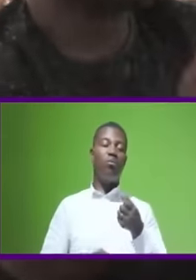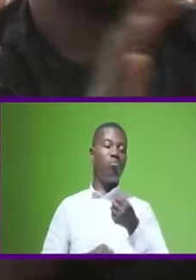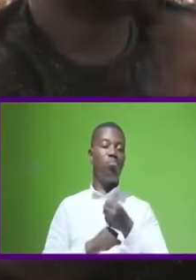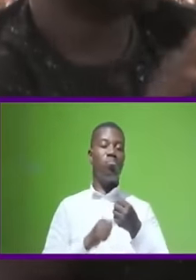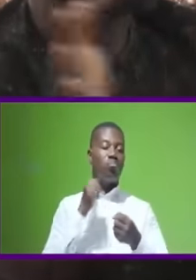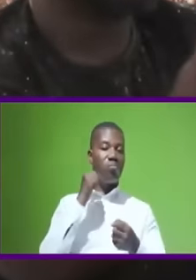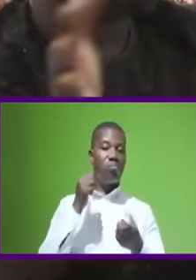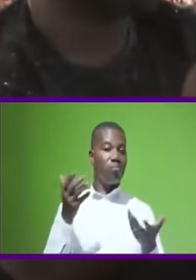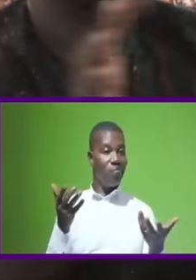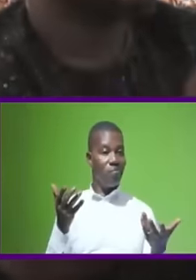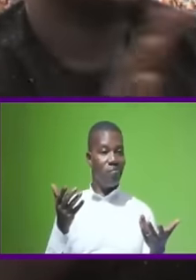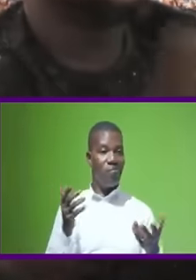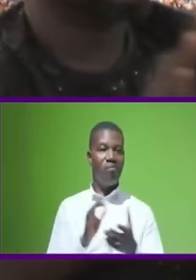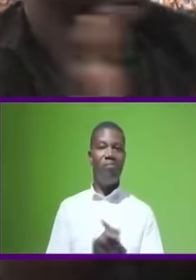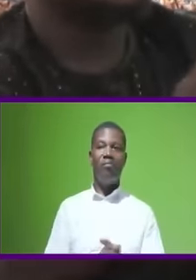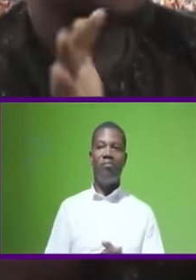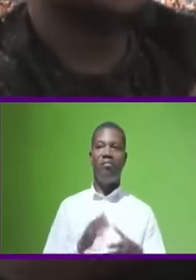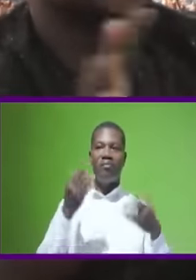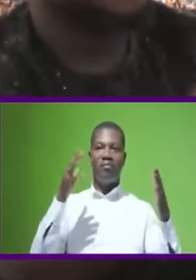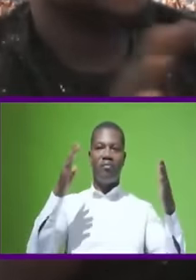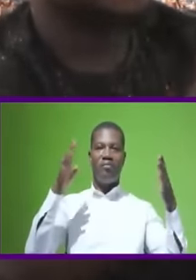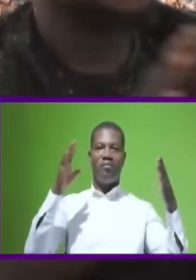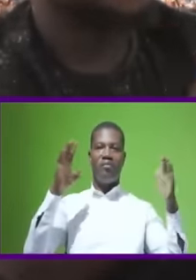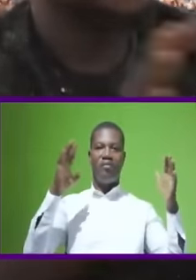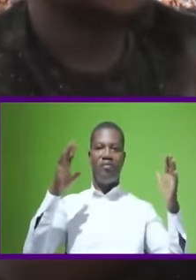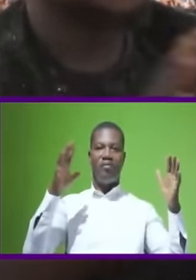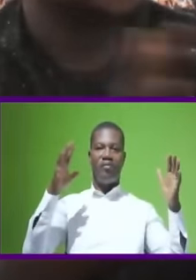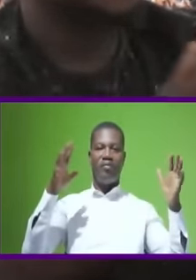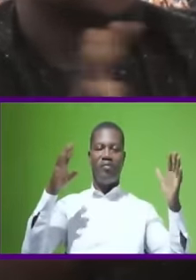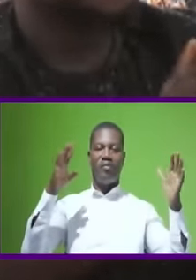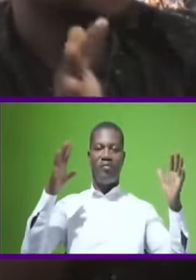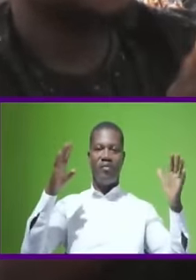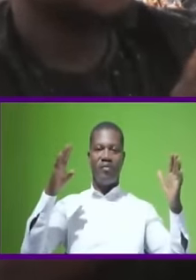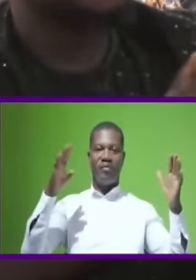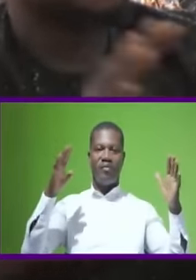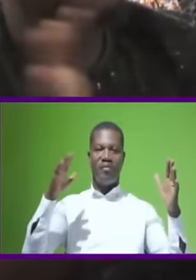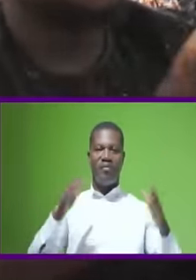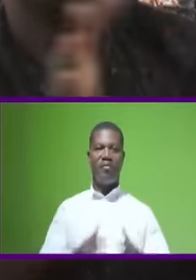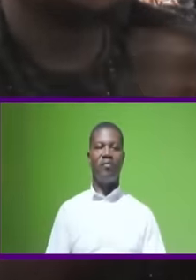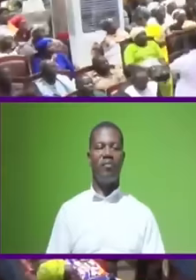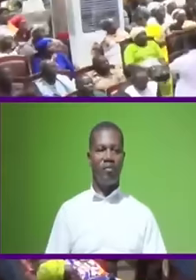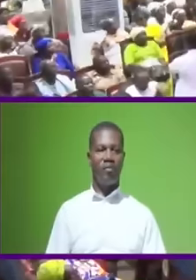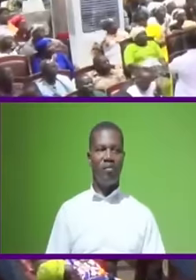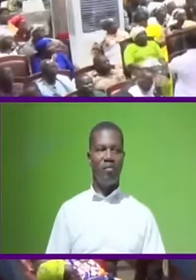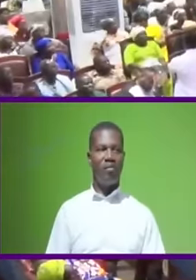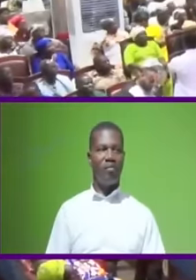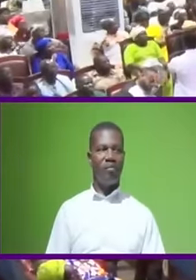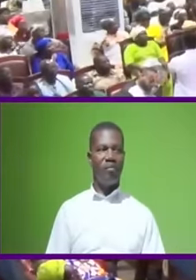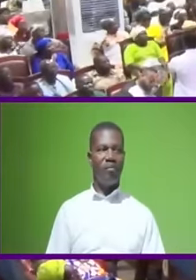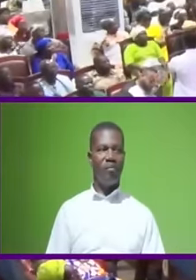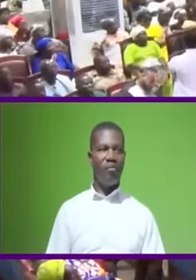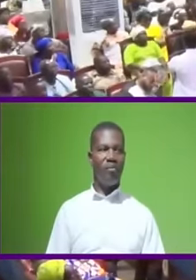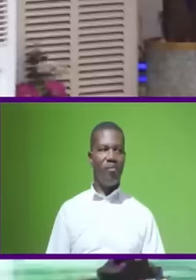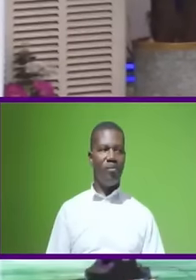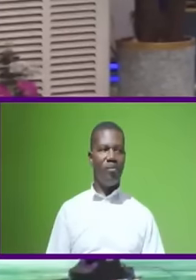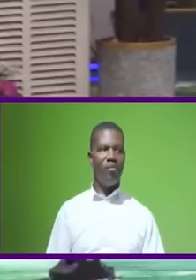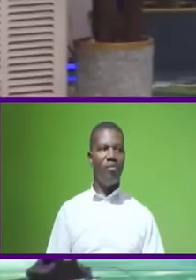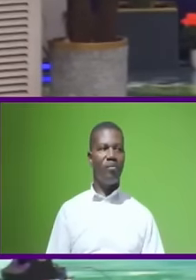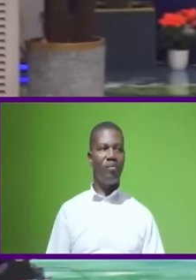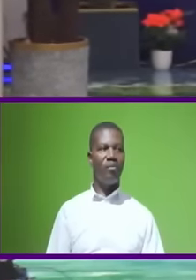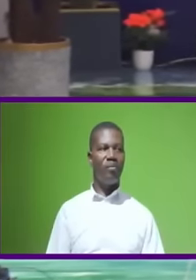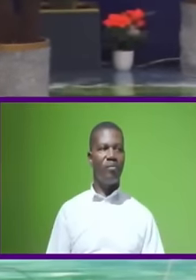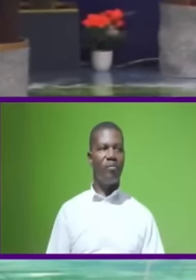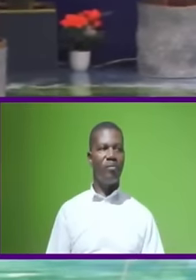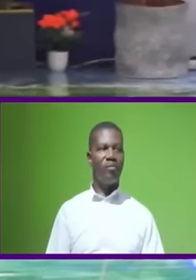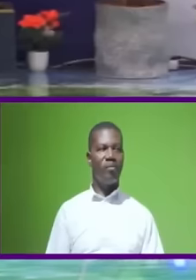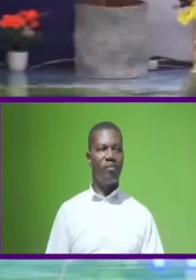to the Adam group and if a member is bereaved, the special contribution you do to support a person is